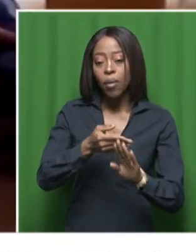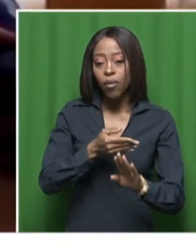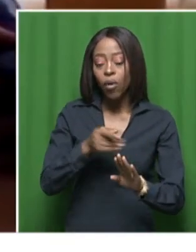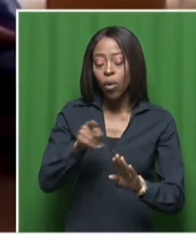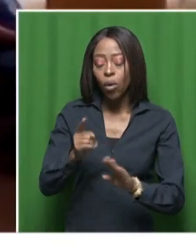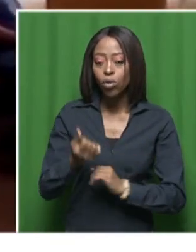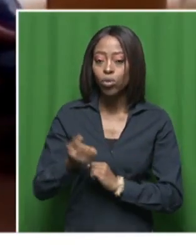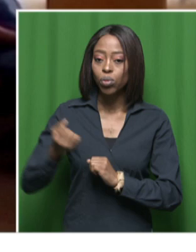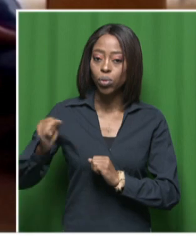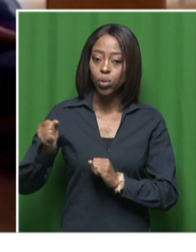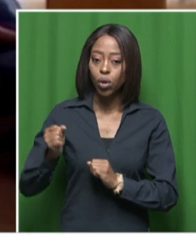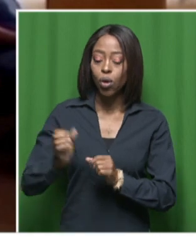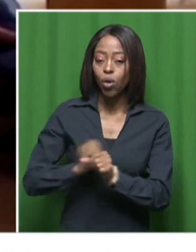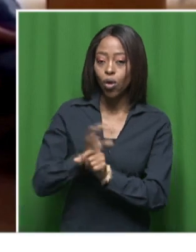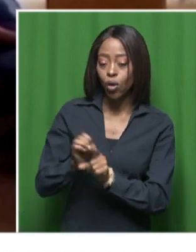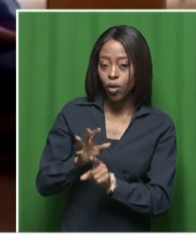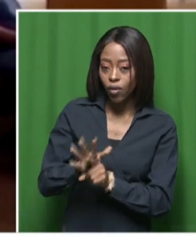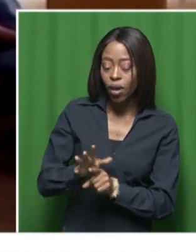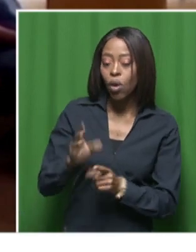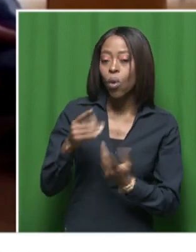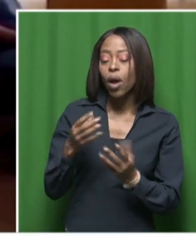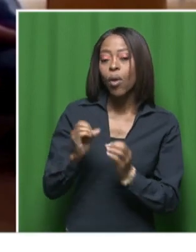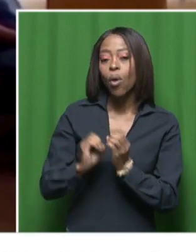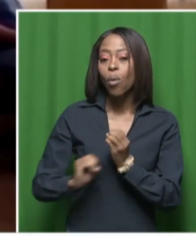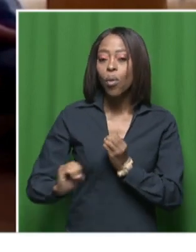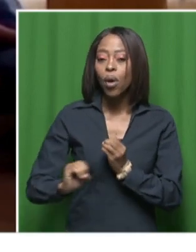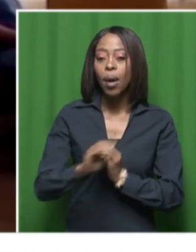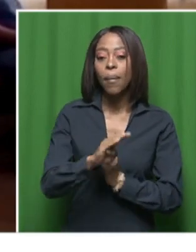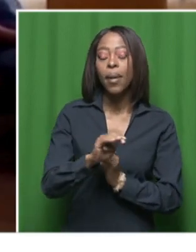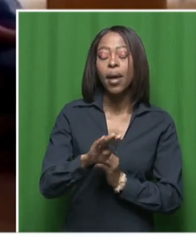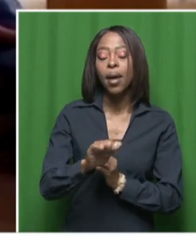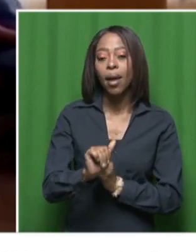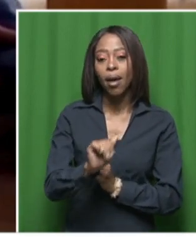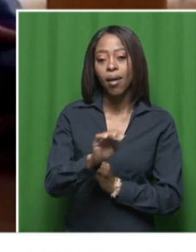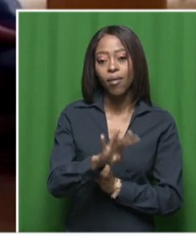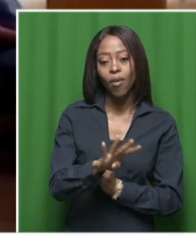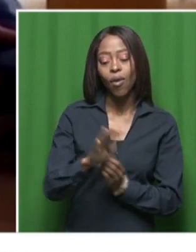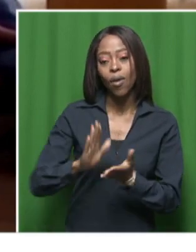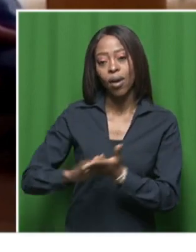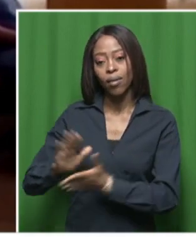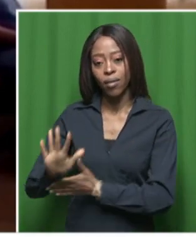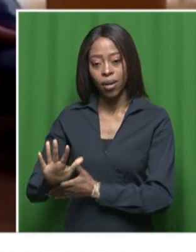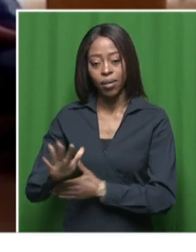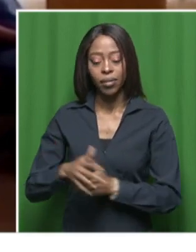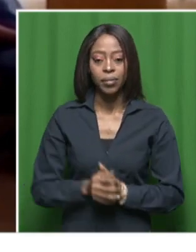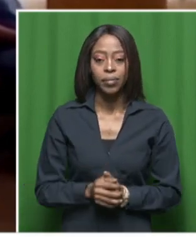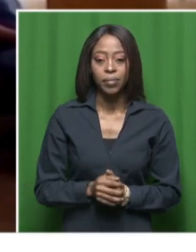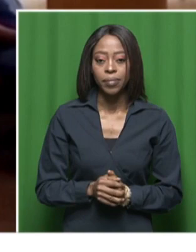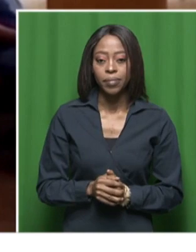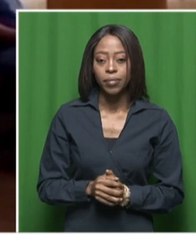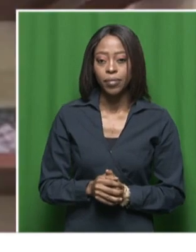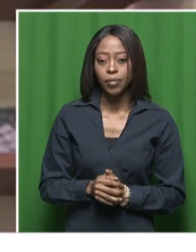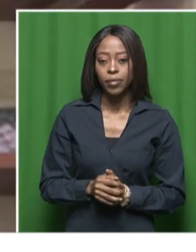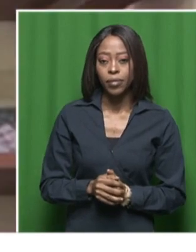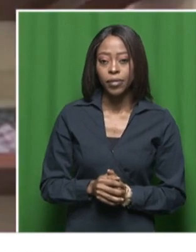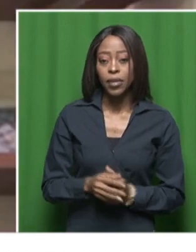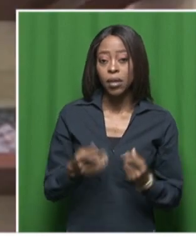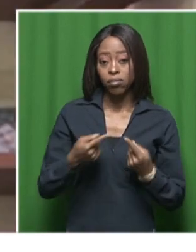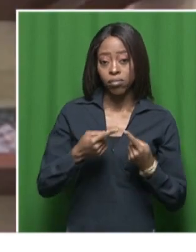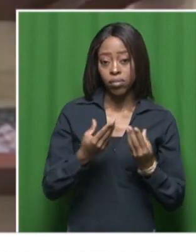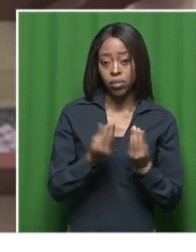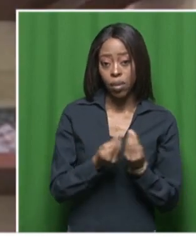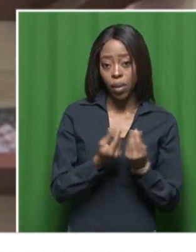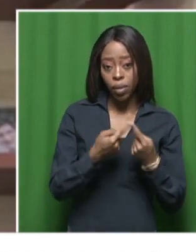of COVID-19 and the Omicron BA4 and BA5 subvariants. We need to do something different because